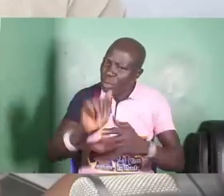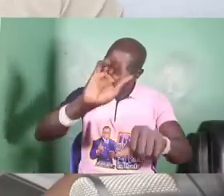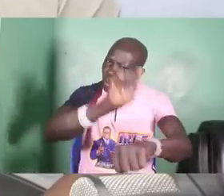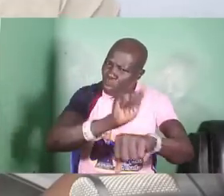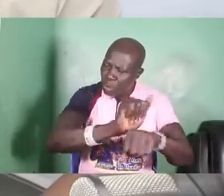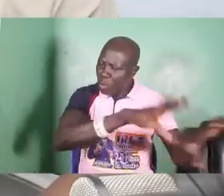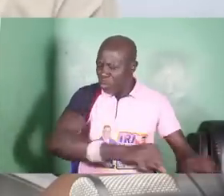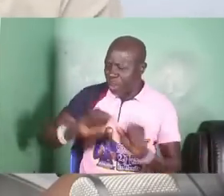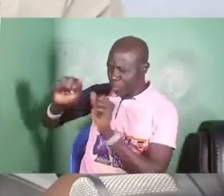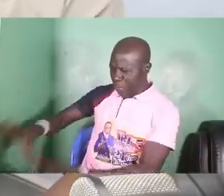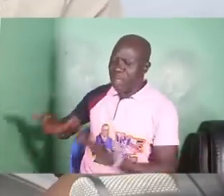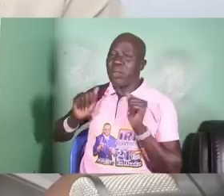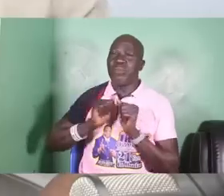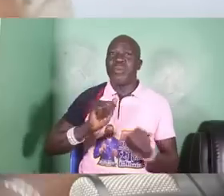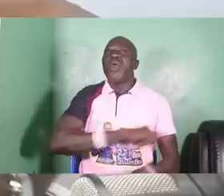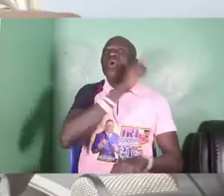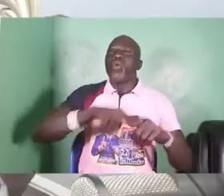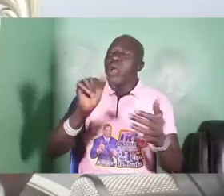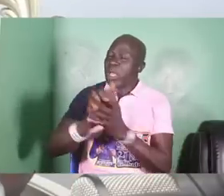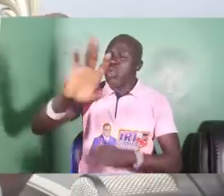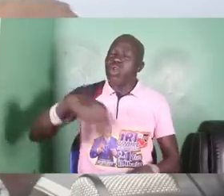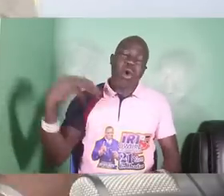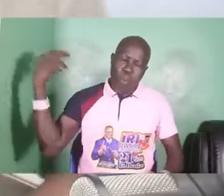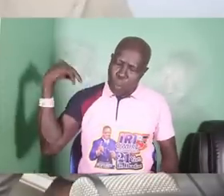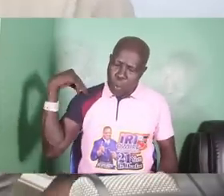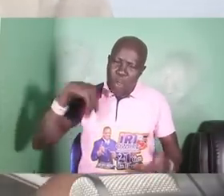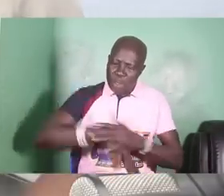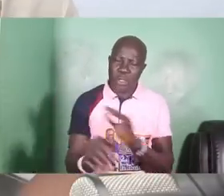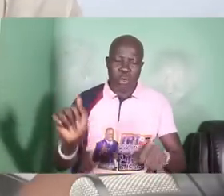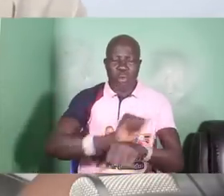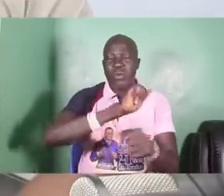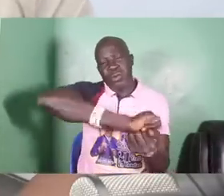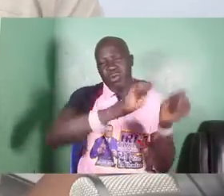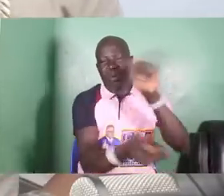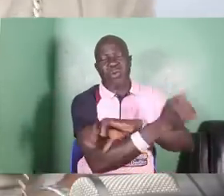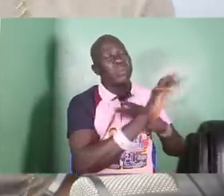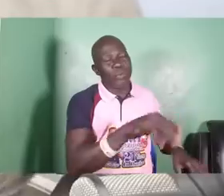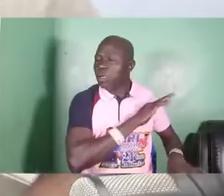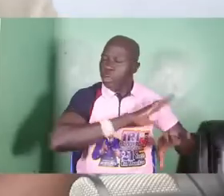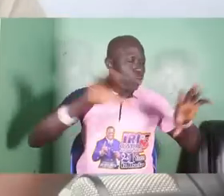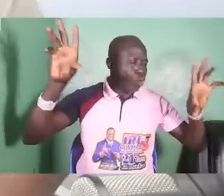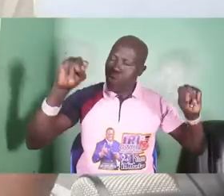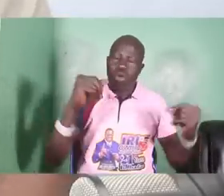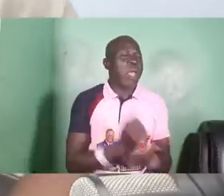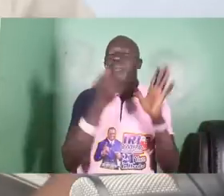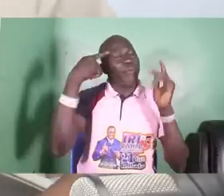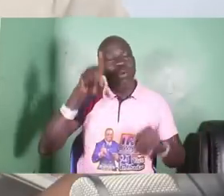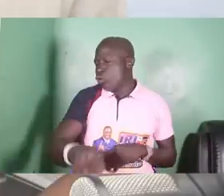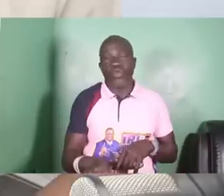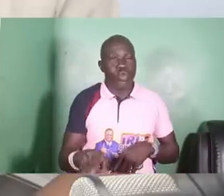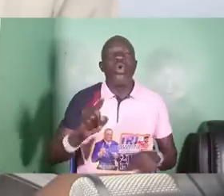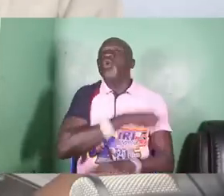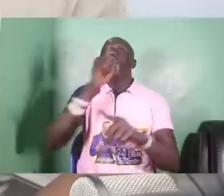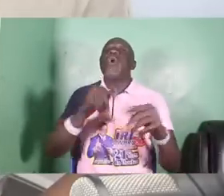contractors abandon you. When your boss turned their back to you. They tell you there is no